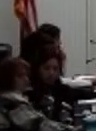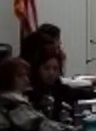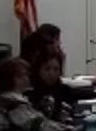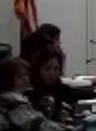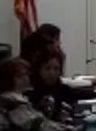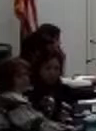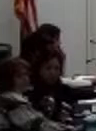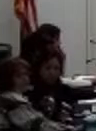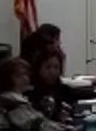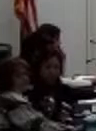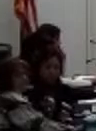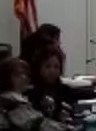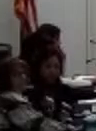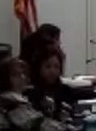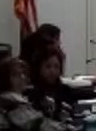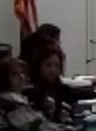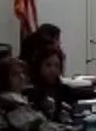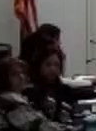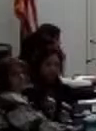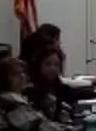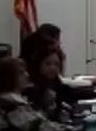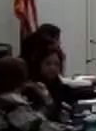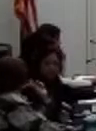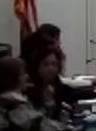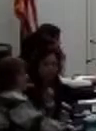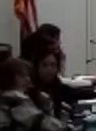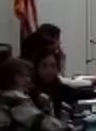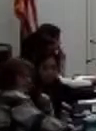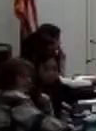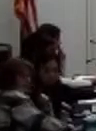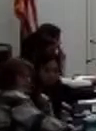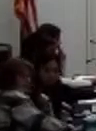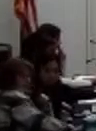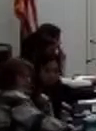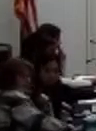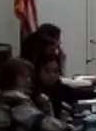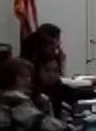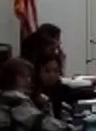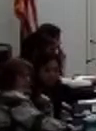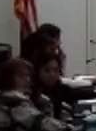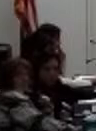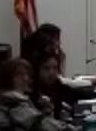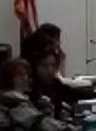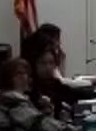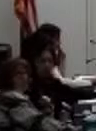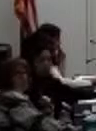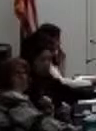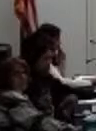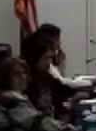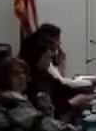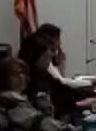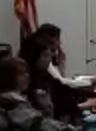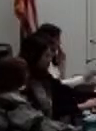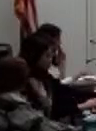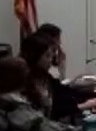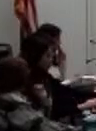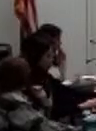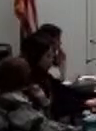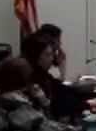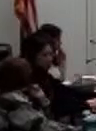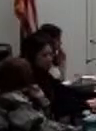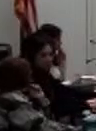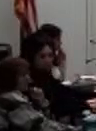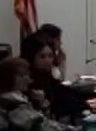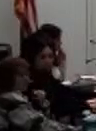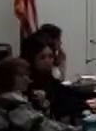iPad, or similar device, then locate the three-dot menu on the upper right-hand corner of your screen. Click on Language Interpretation and